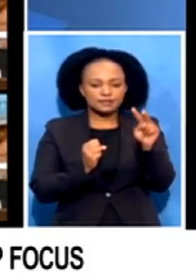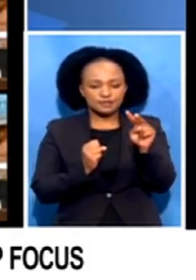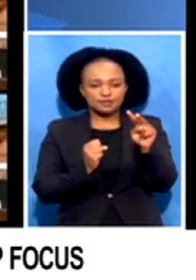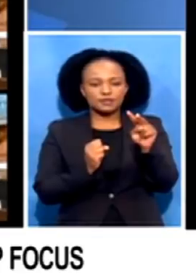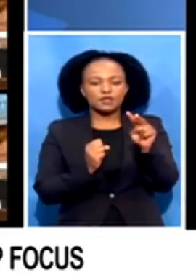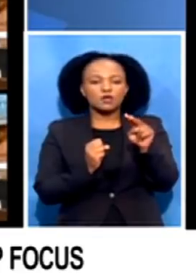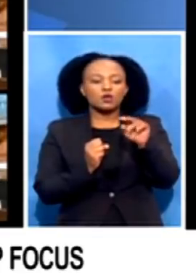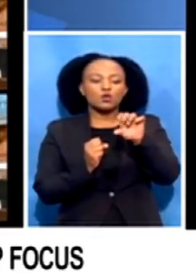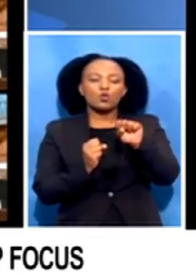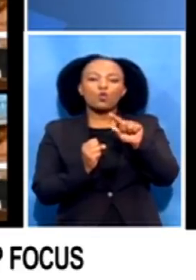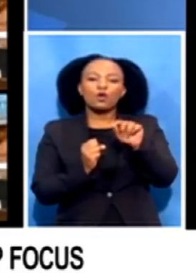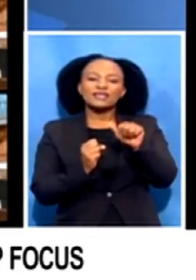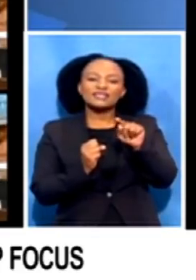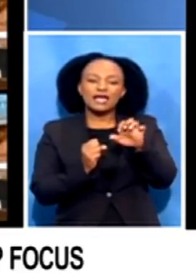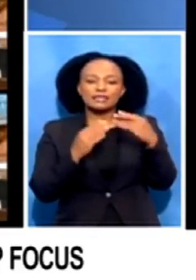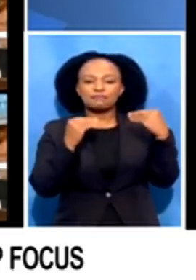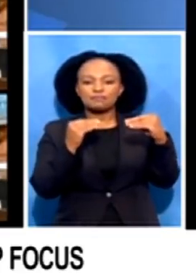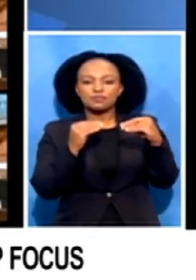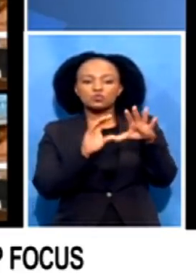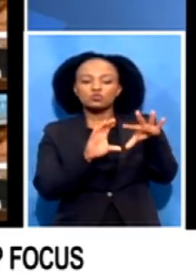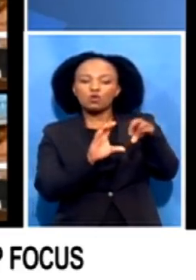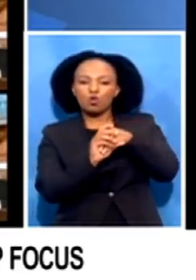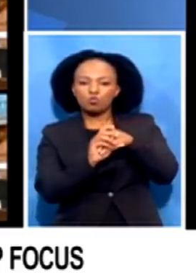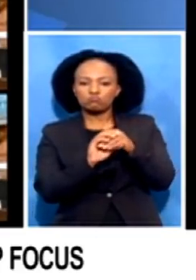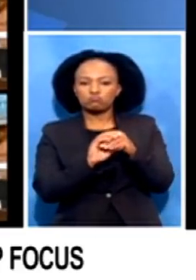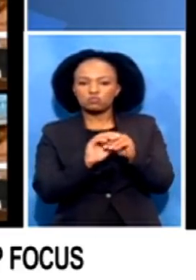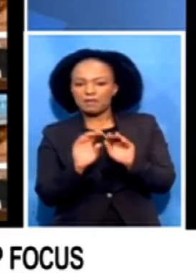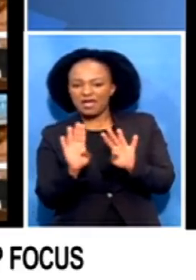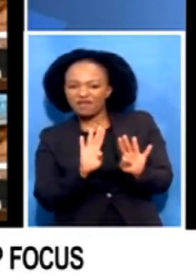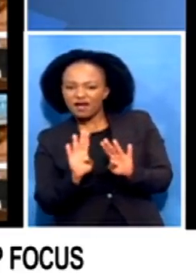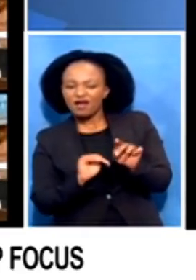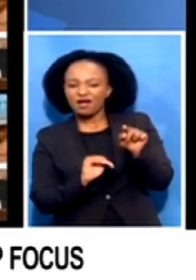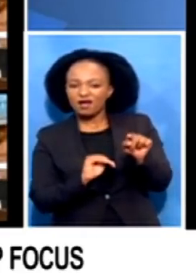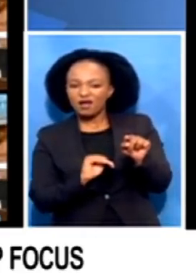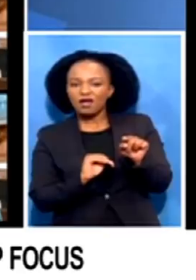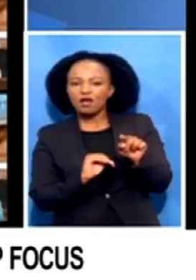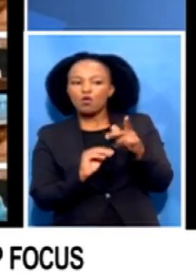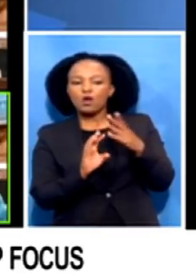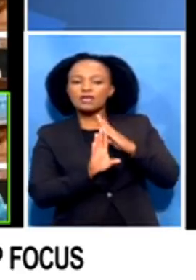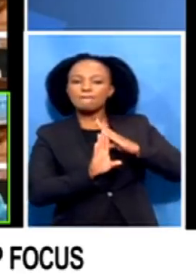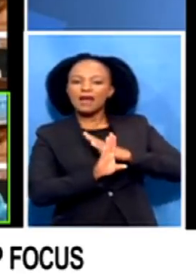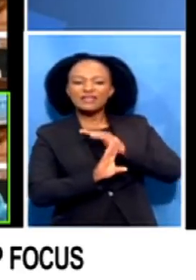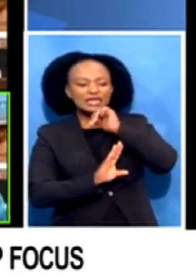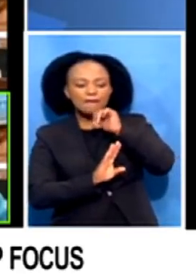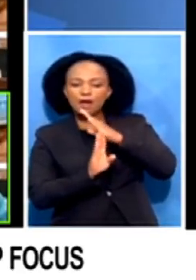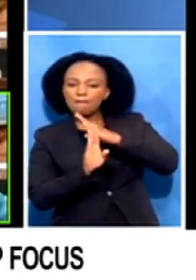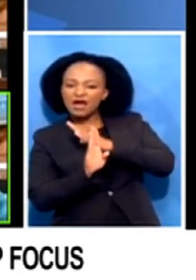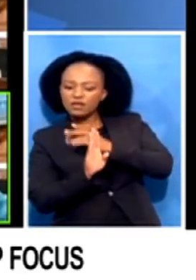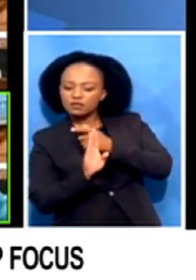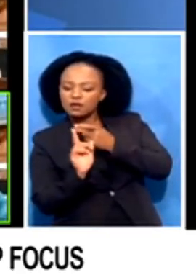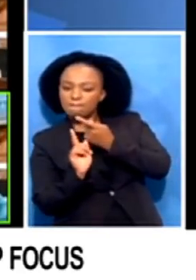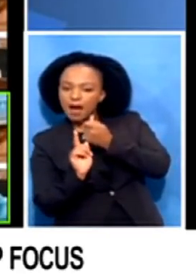conduct that even is in the private sphere. So